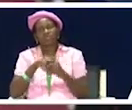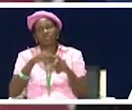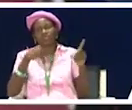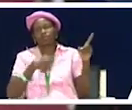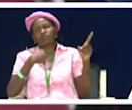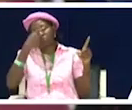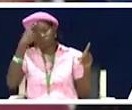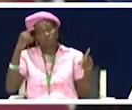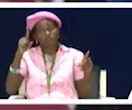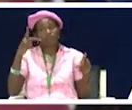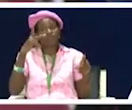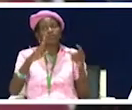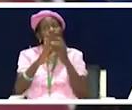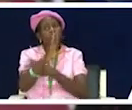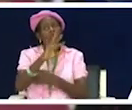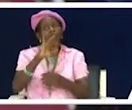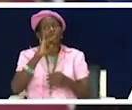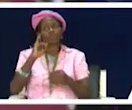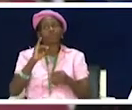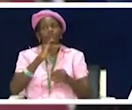Because you see, God is sovereign.